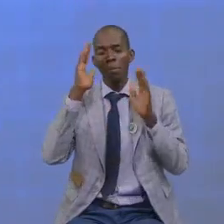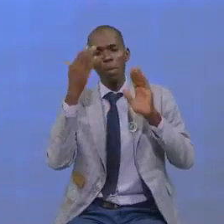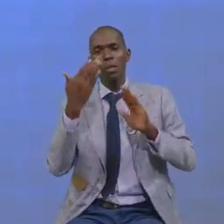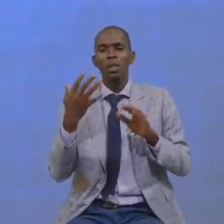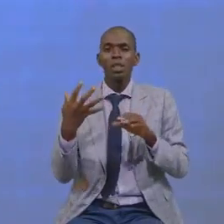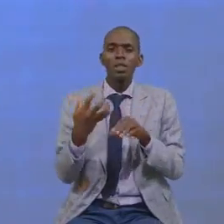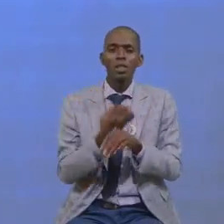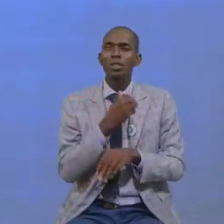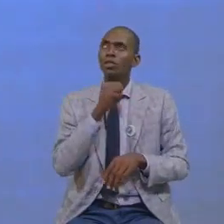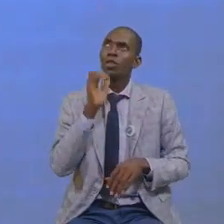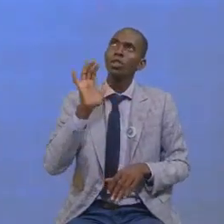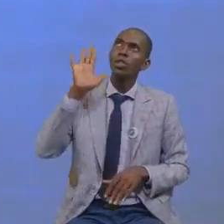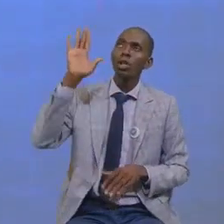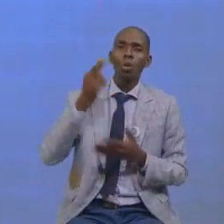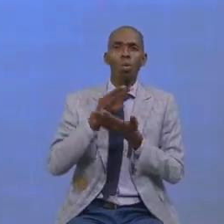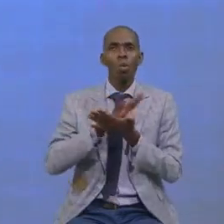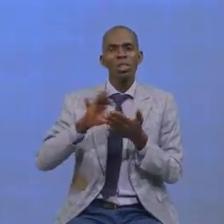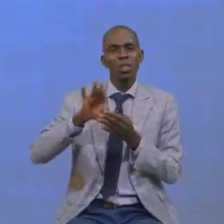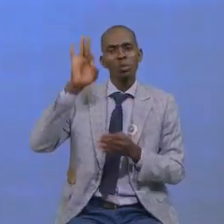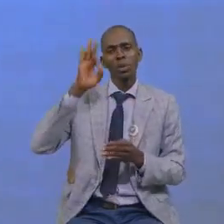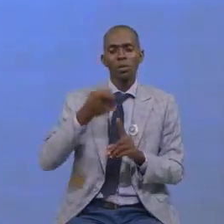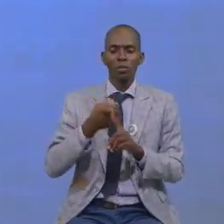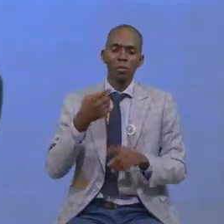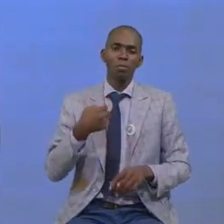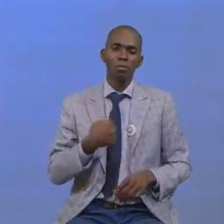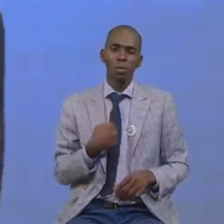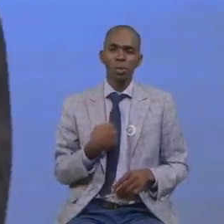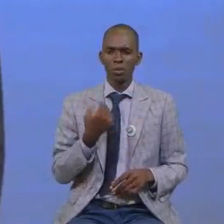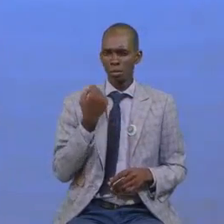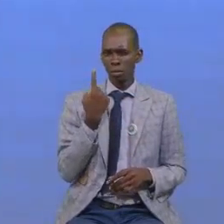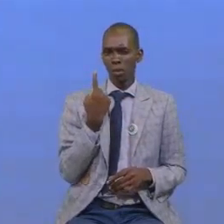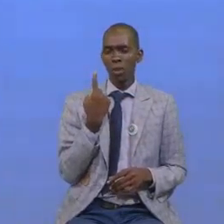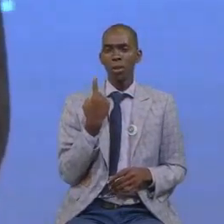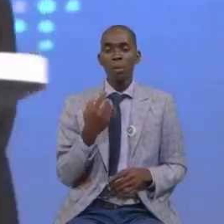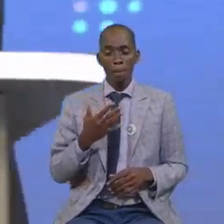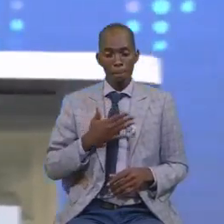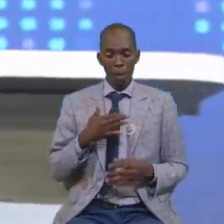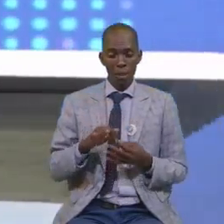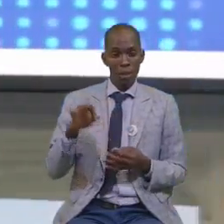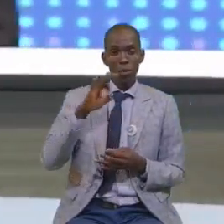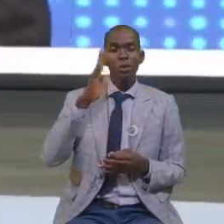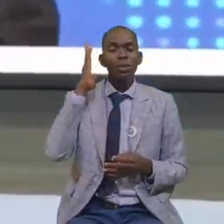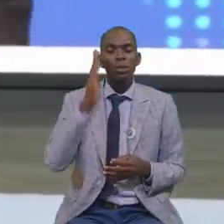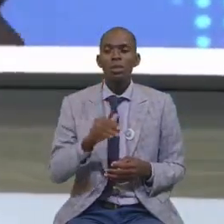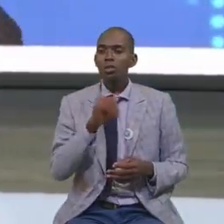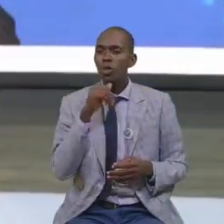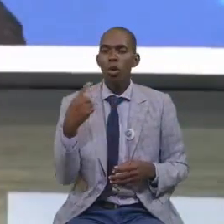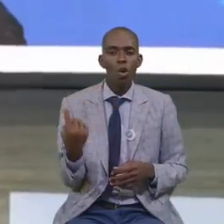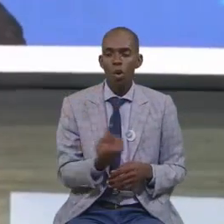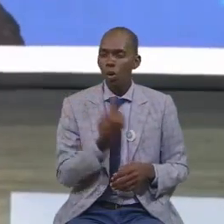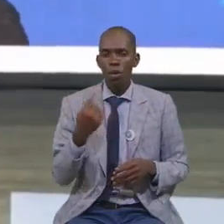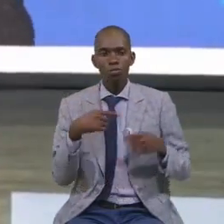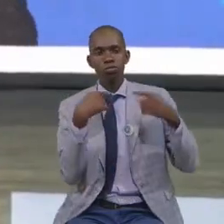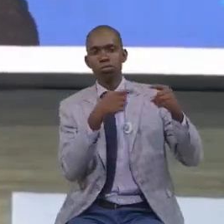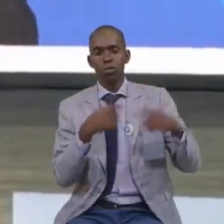not thy Holy Spirit from me. You understand? My spirit shall not always strive